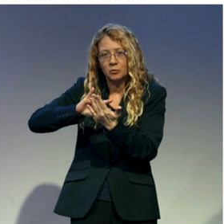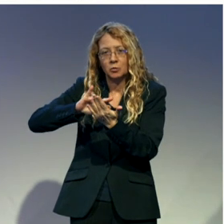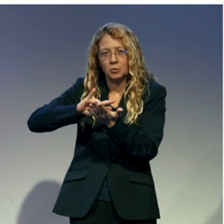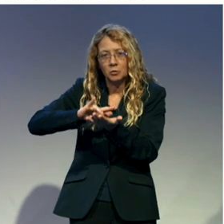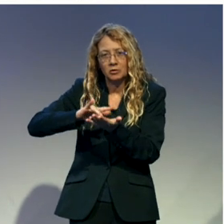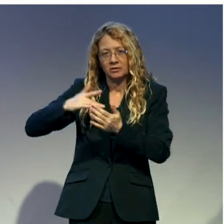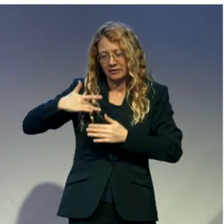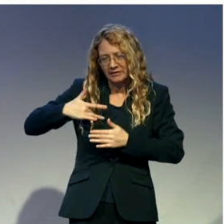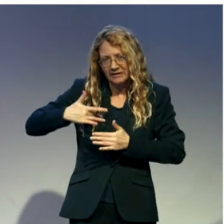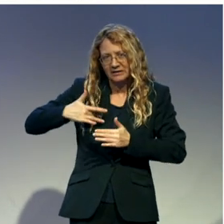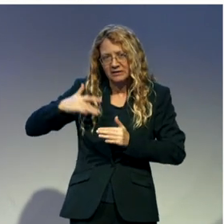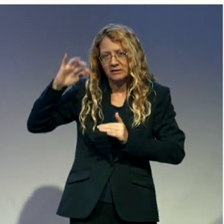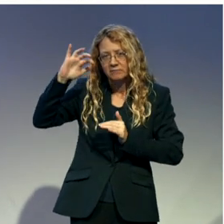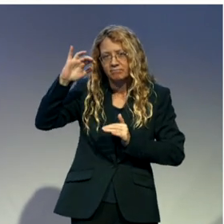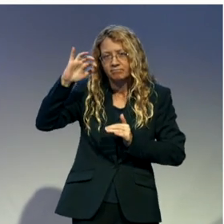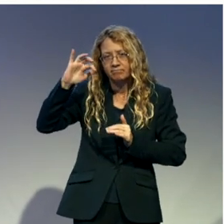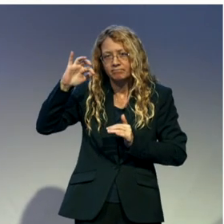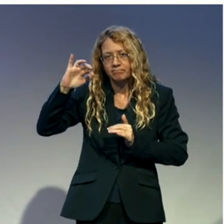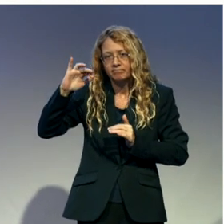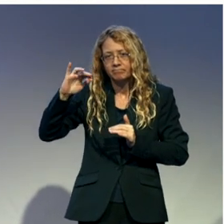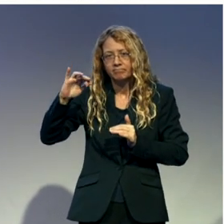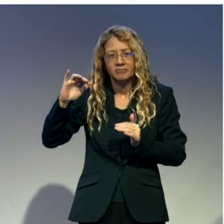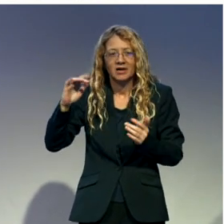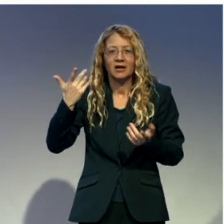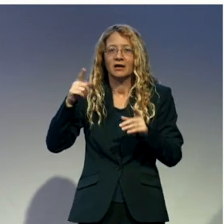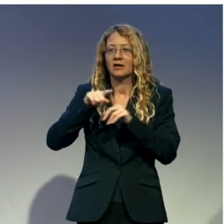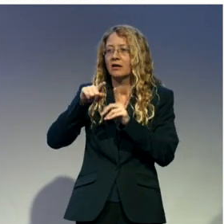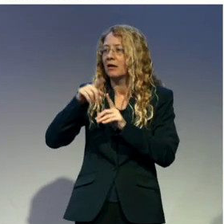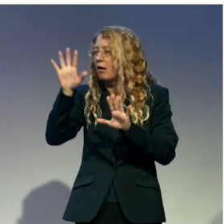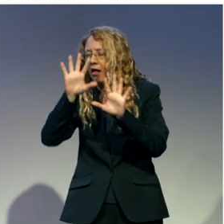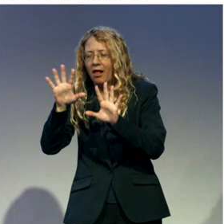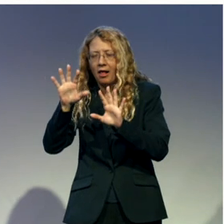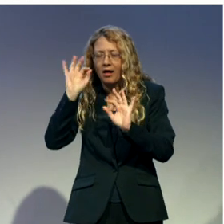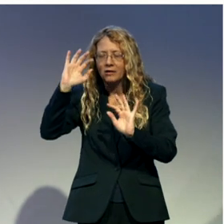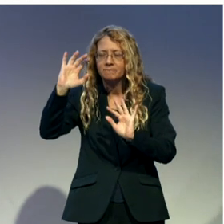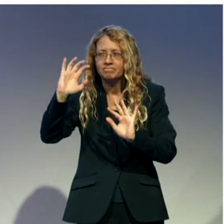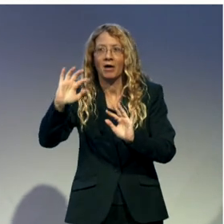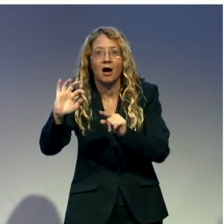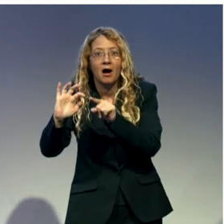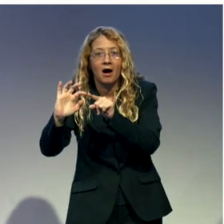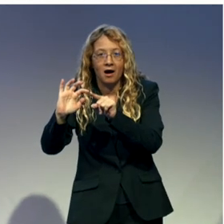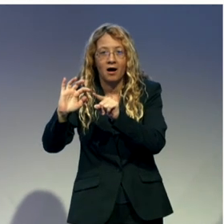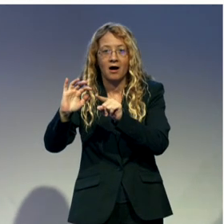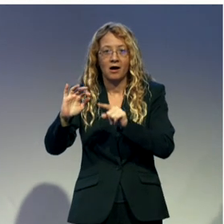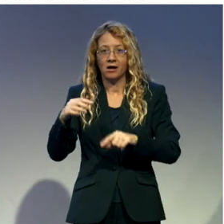that I found it's real eye-opening to me. I tend to miss. My ultrasonologist